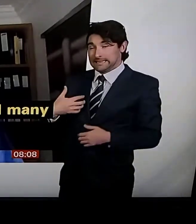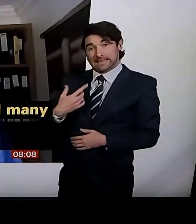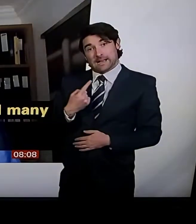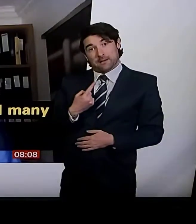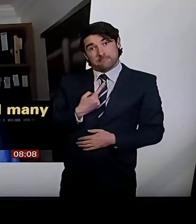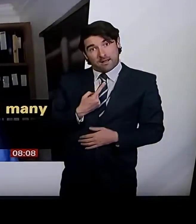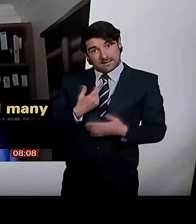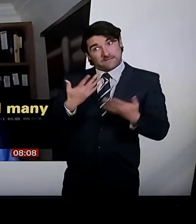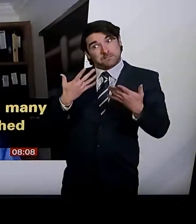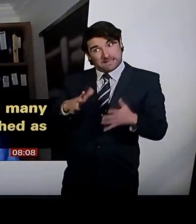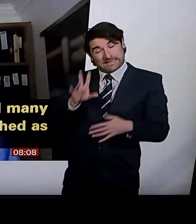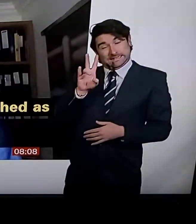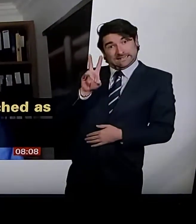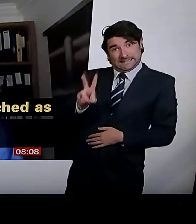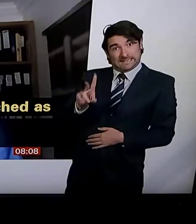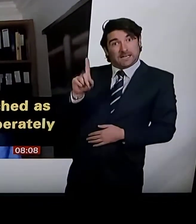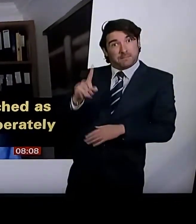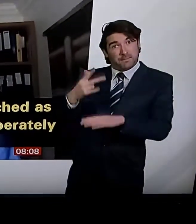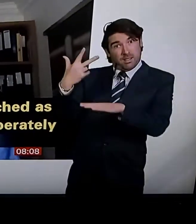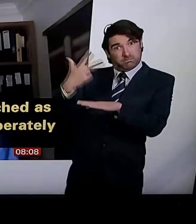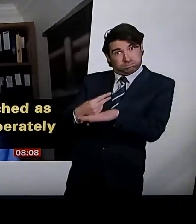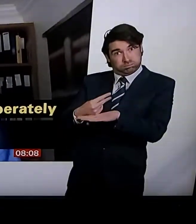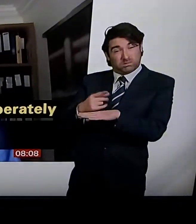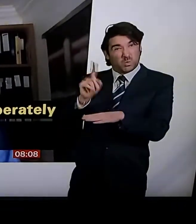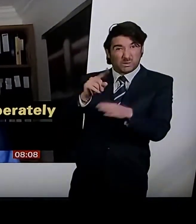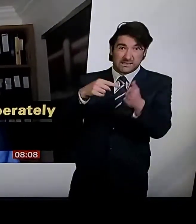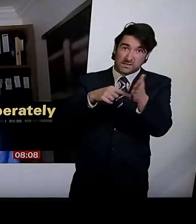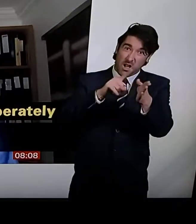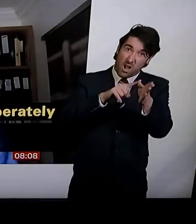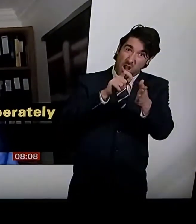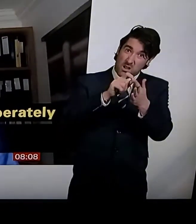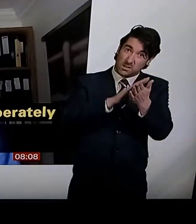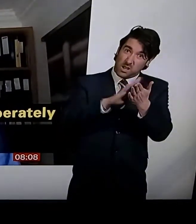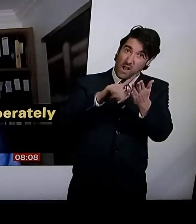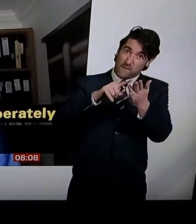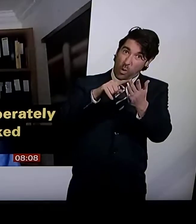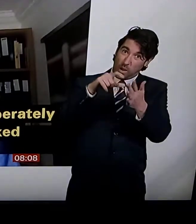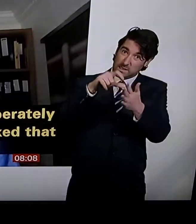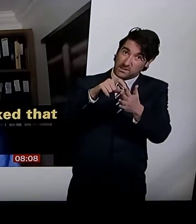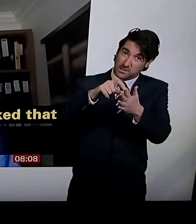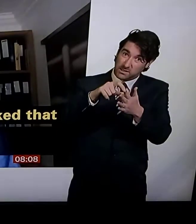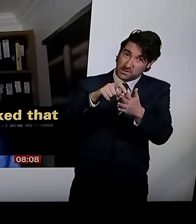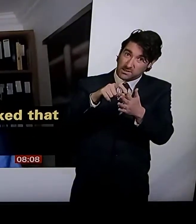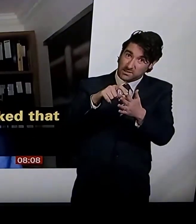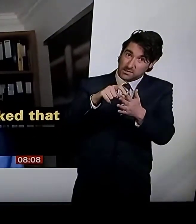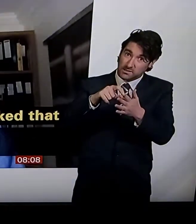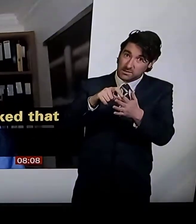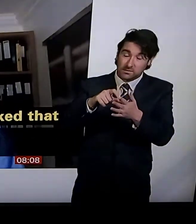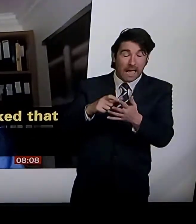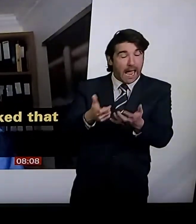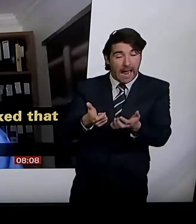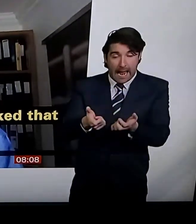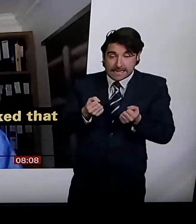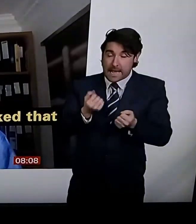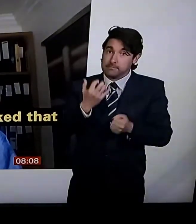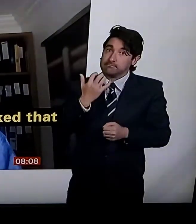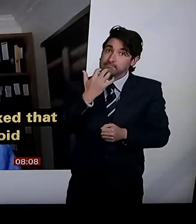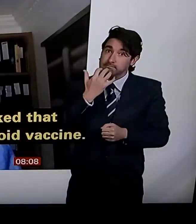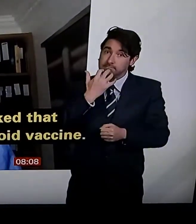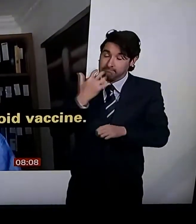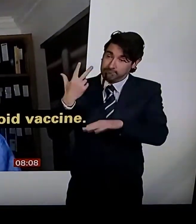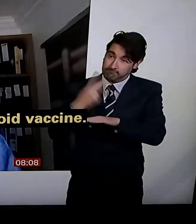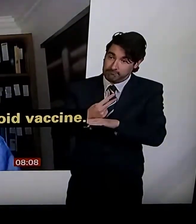side of the Pennines. Some will stay dry and bright, and across England, Wales with sunshine at times, temperatures will be even higher than today, 26